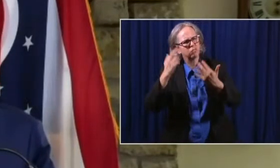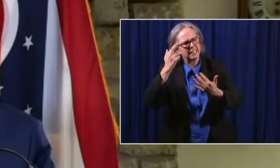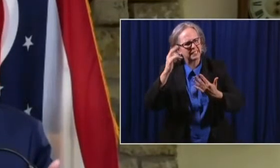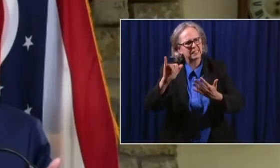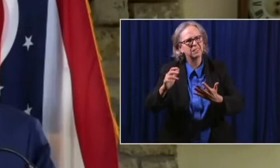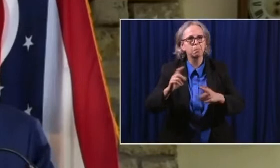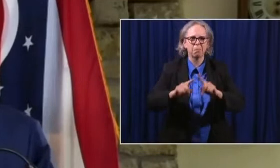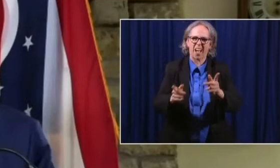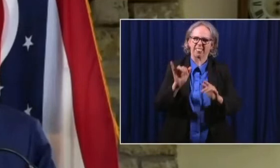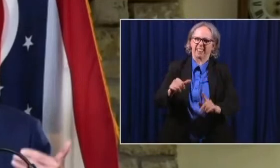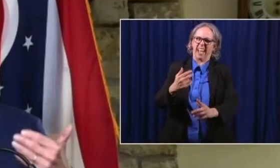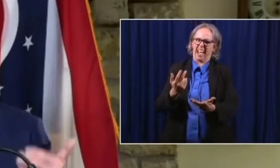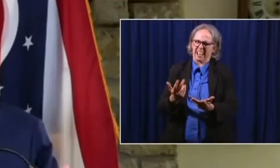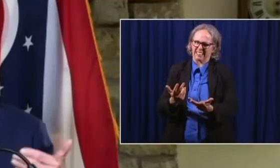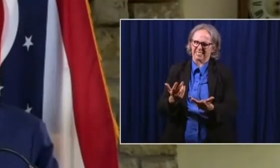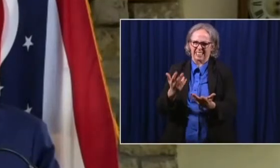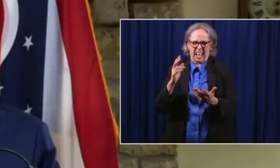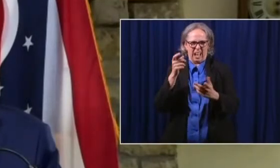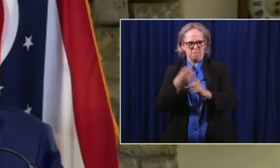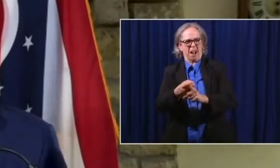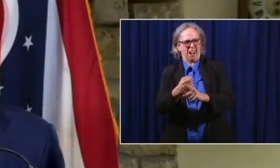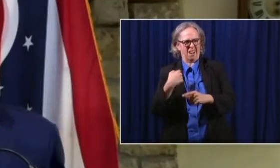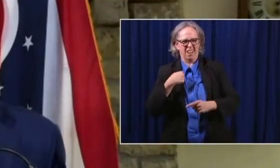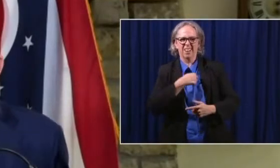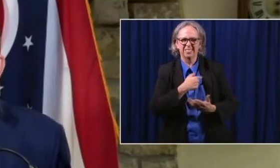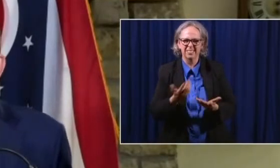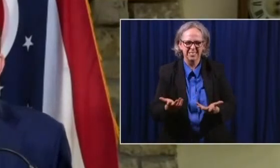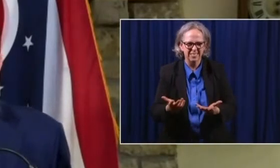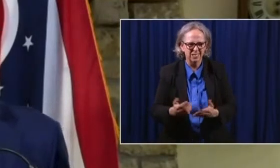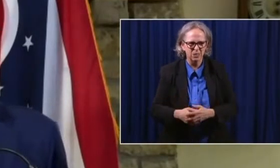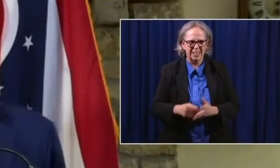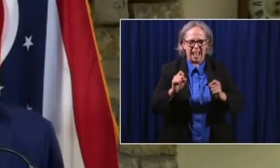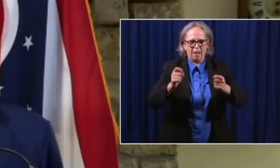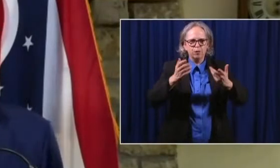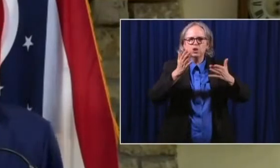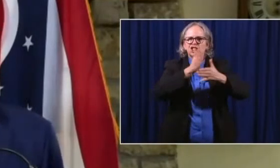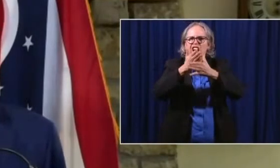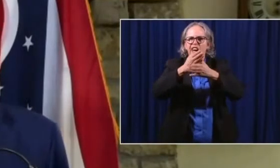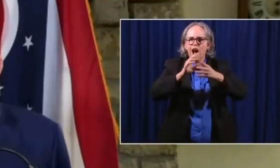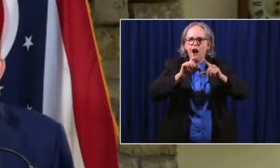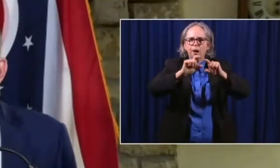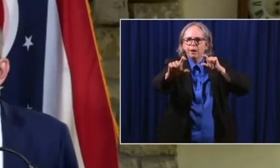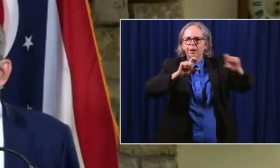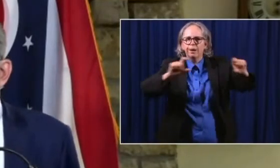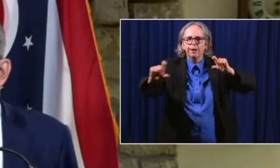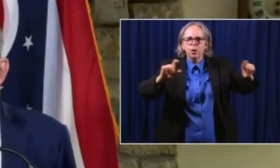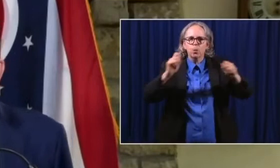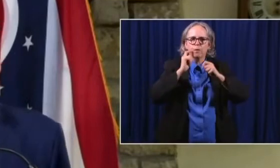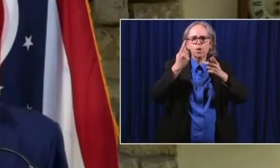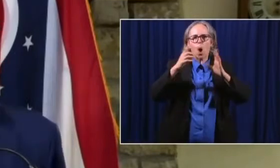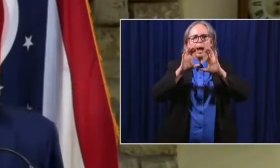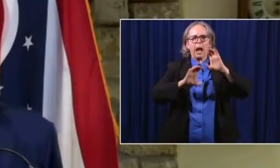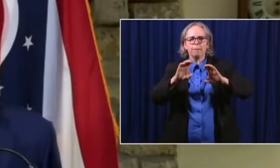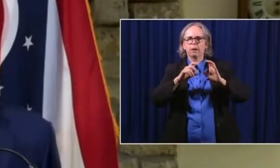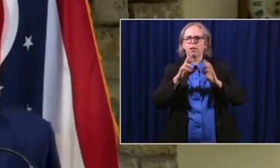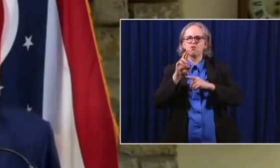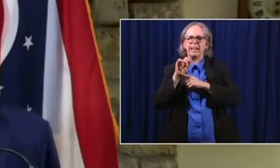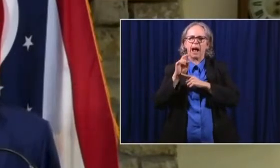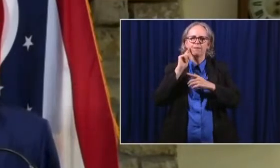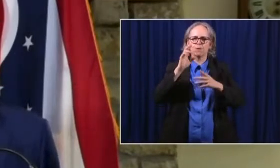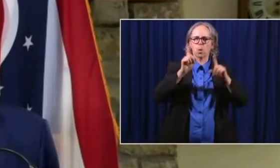other things, what they will tell you is it gets rationed. And so that has been one of the challenges. We're going to break out of